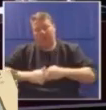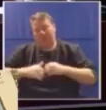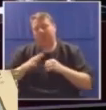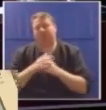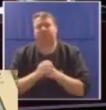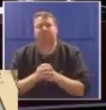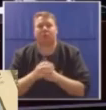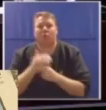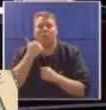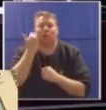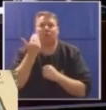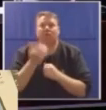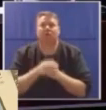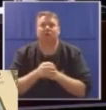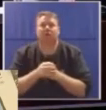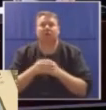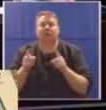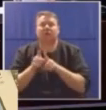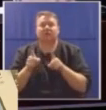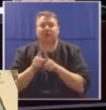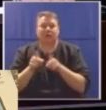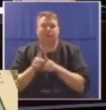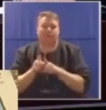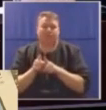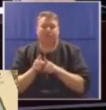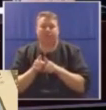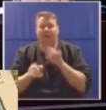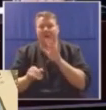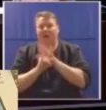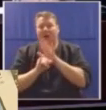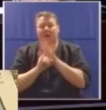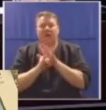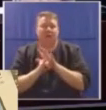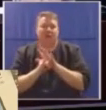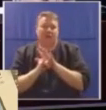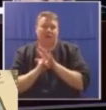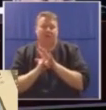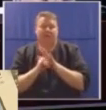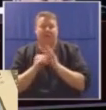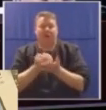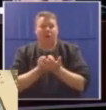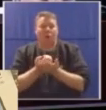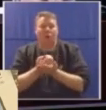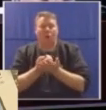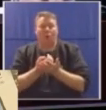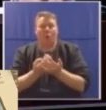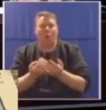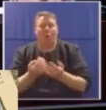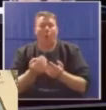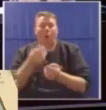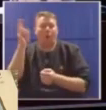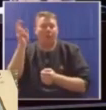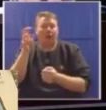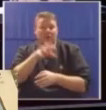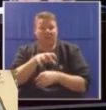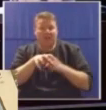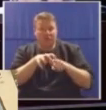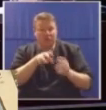repurposing and repowering of identified coal power stations in line with